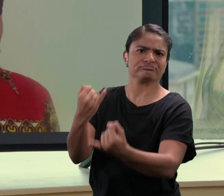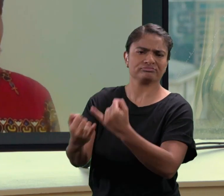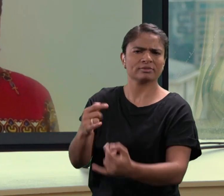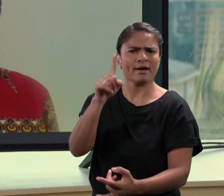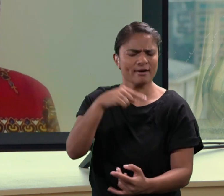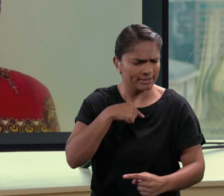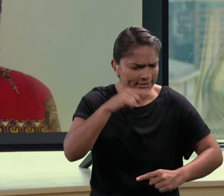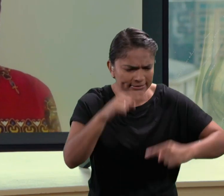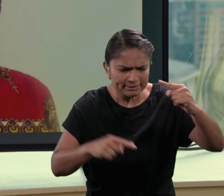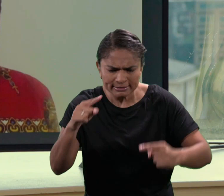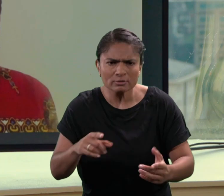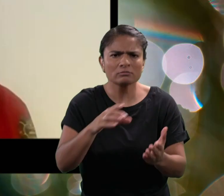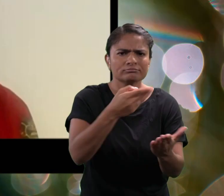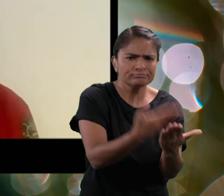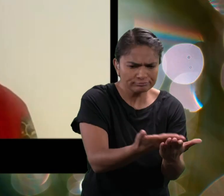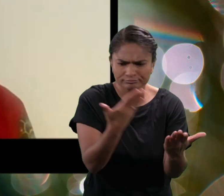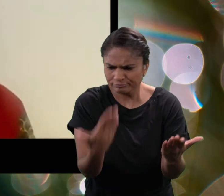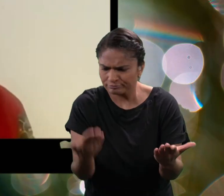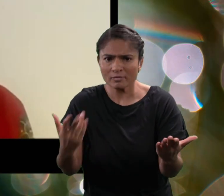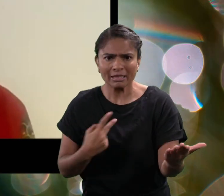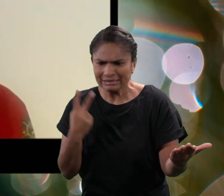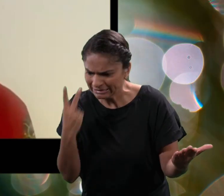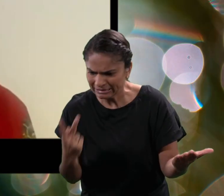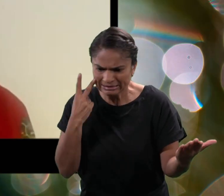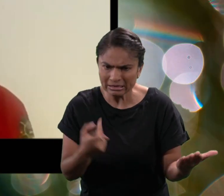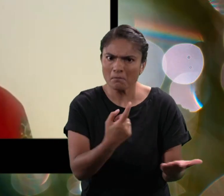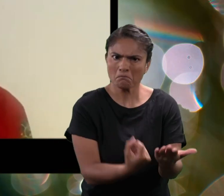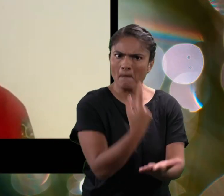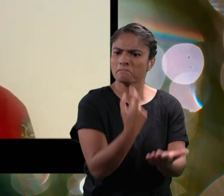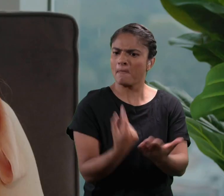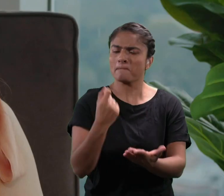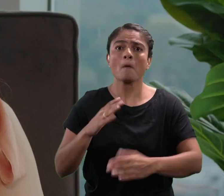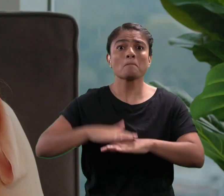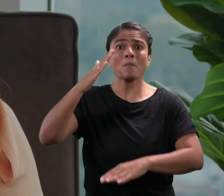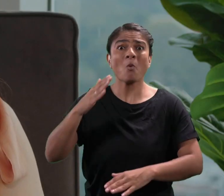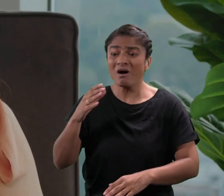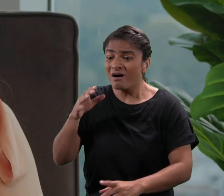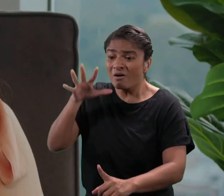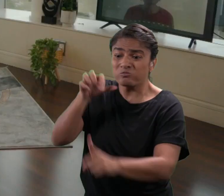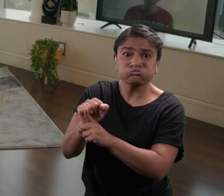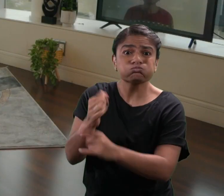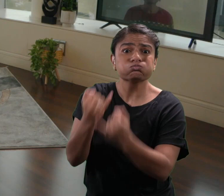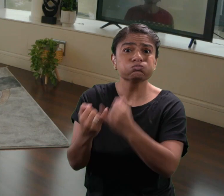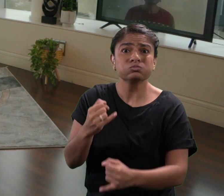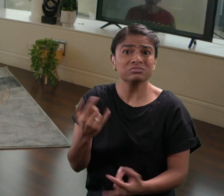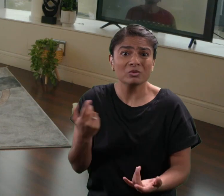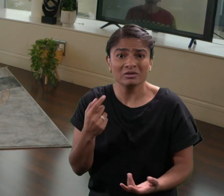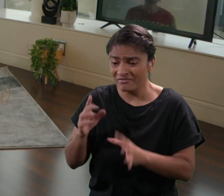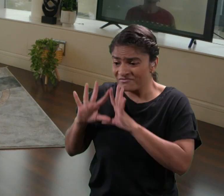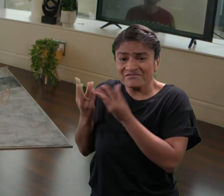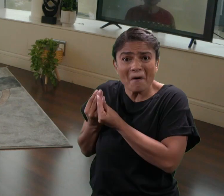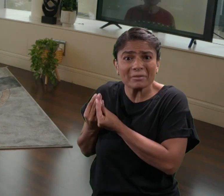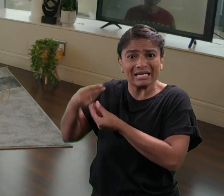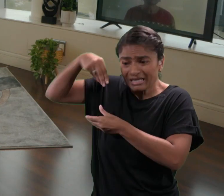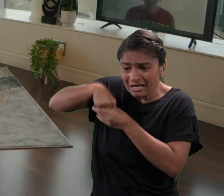go out working on a different concept, but it's something that comes up even more, like from the families. And you find that it happens